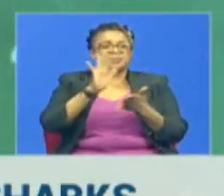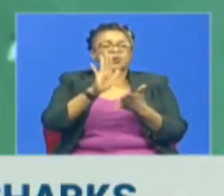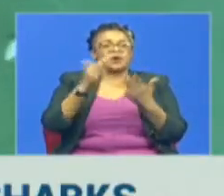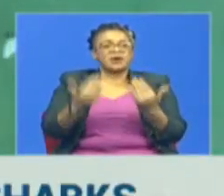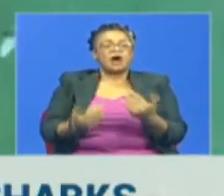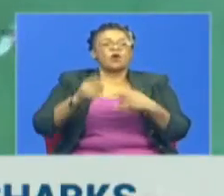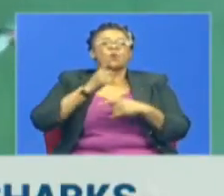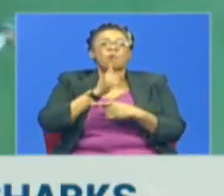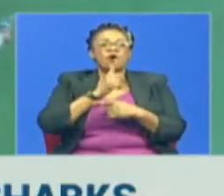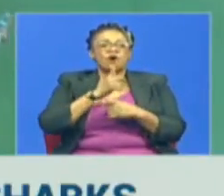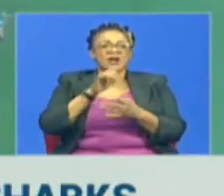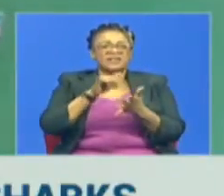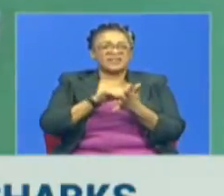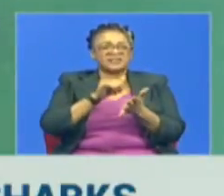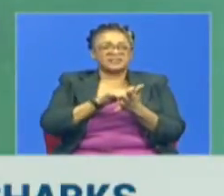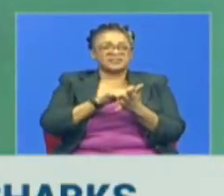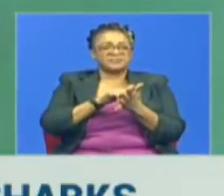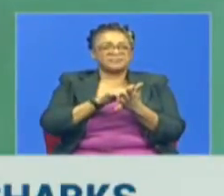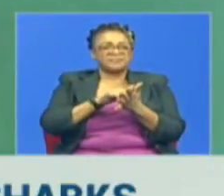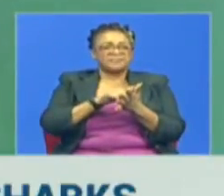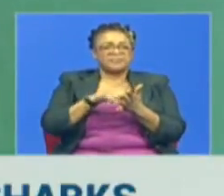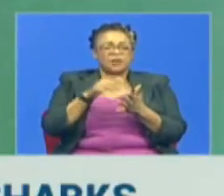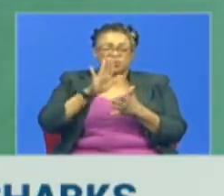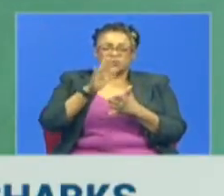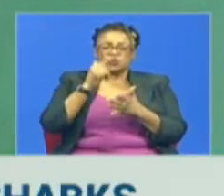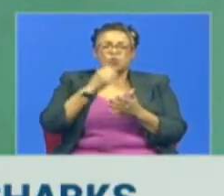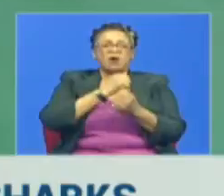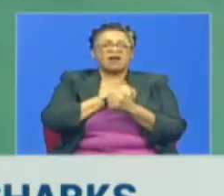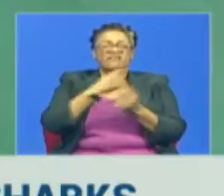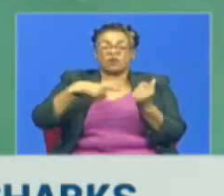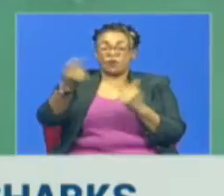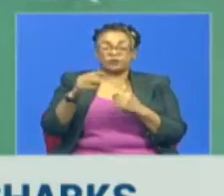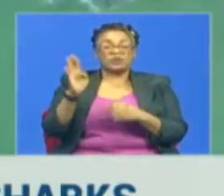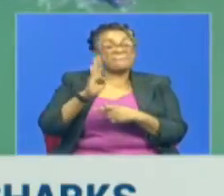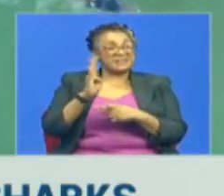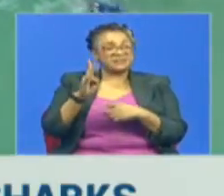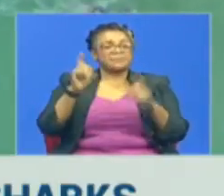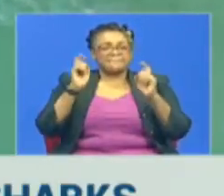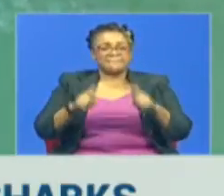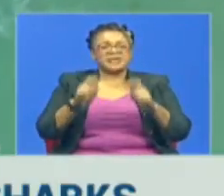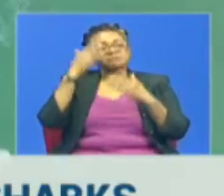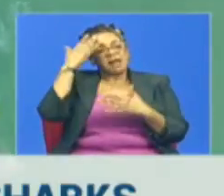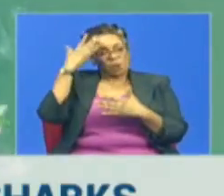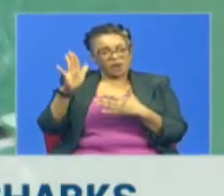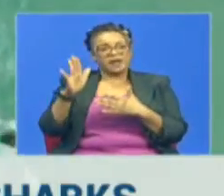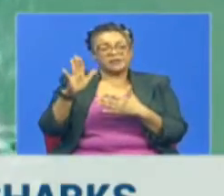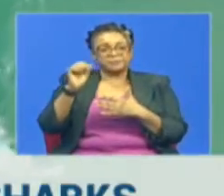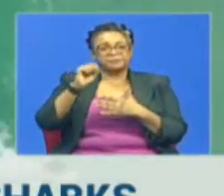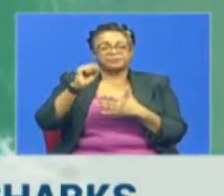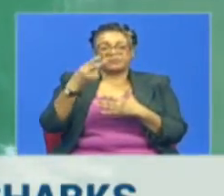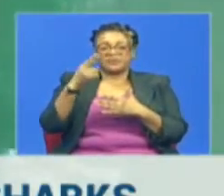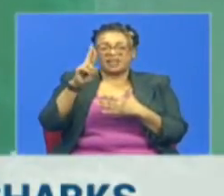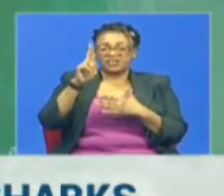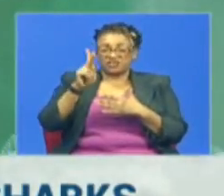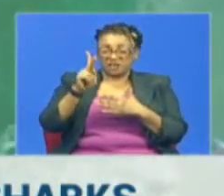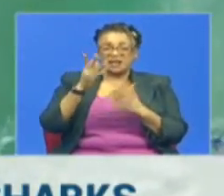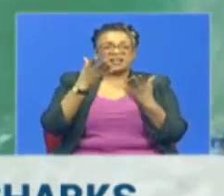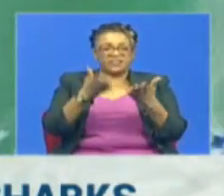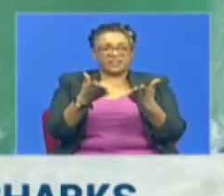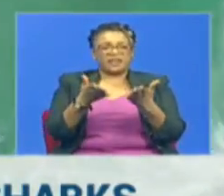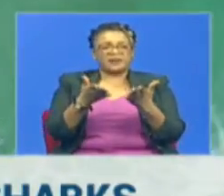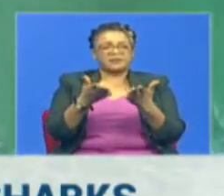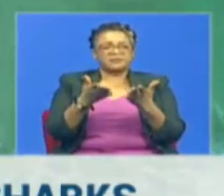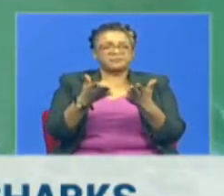warned surfers and beachgoers to be wary of the presence of sharks that have been witnessed using